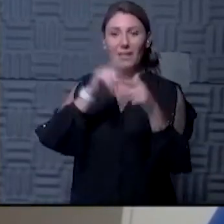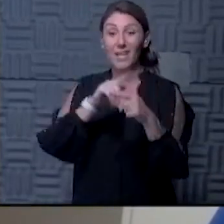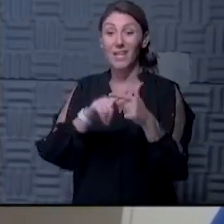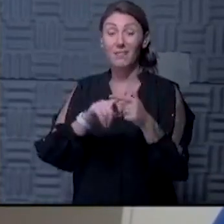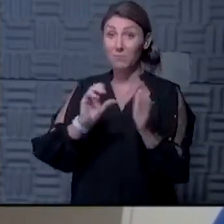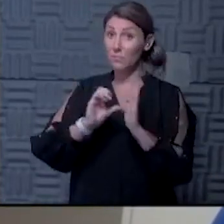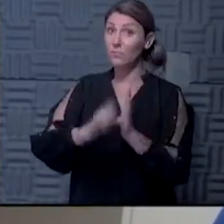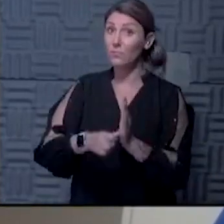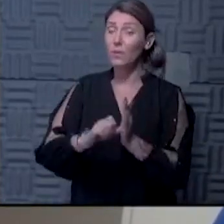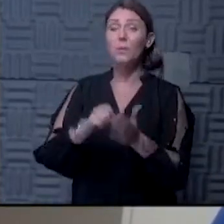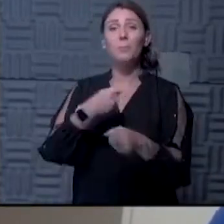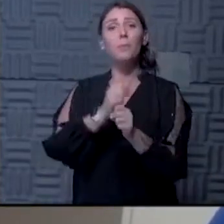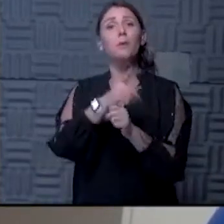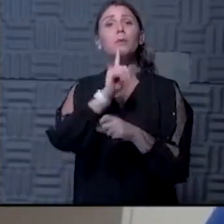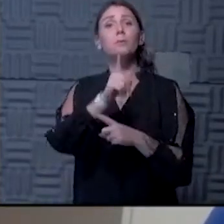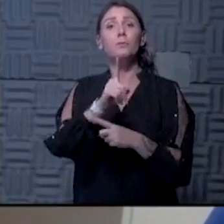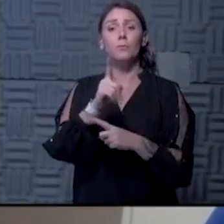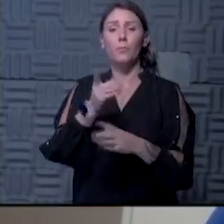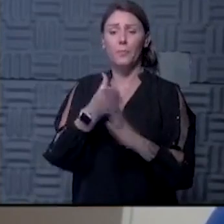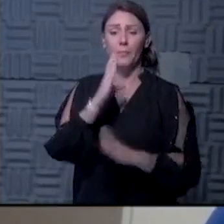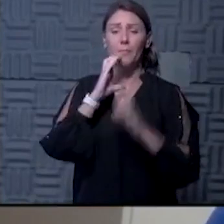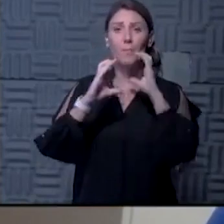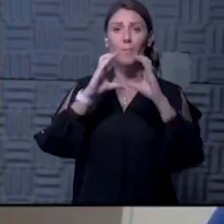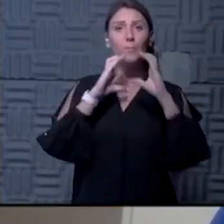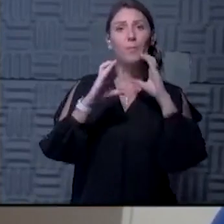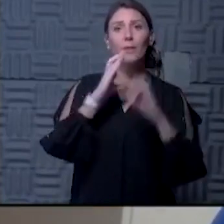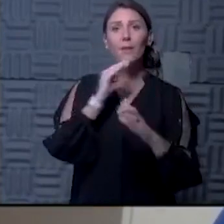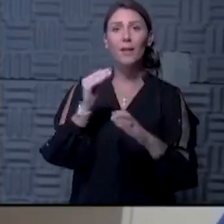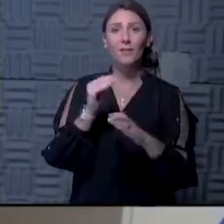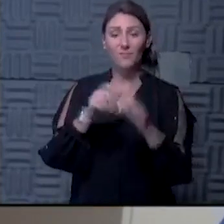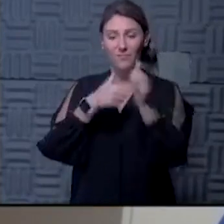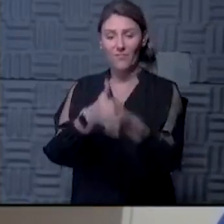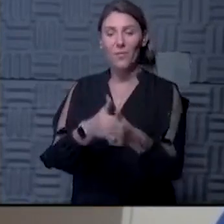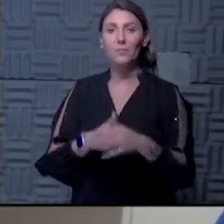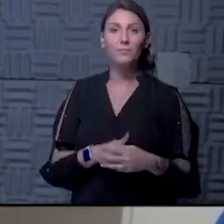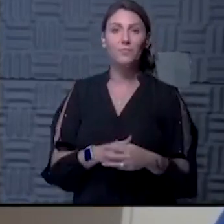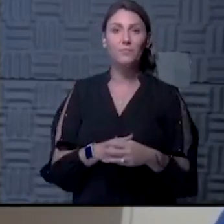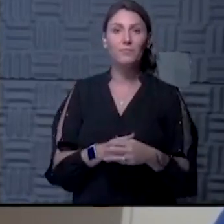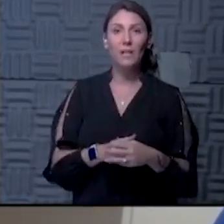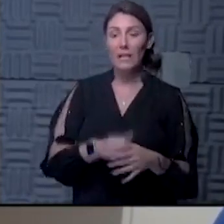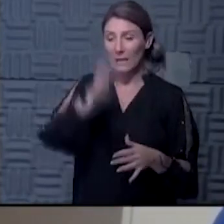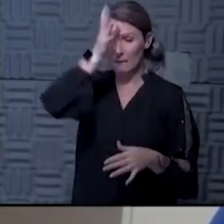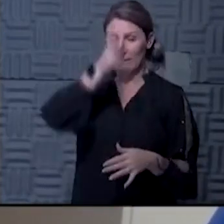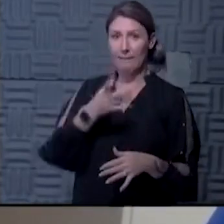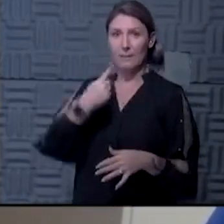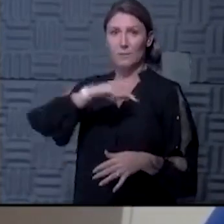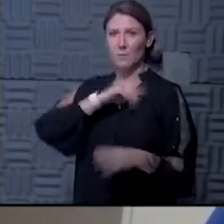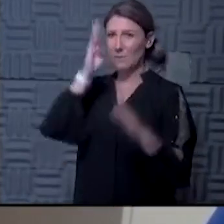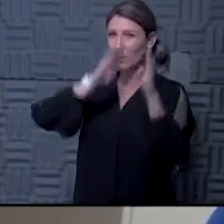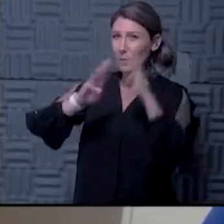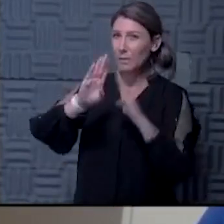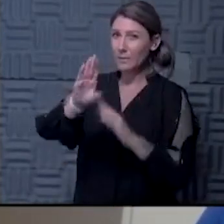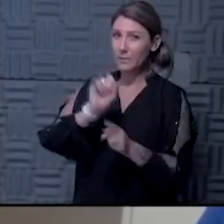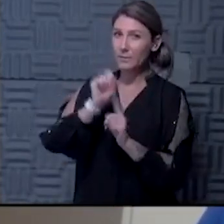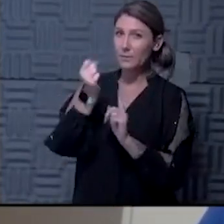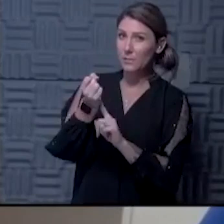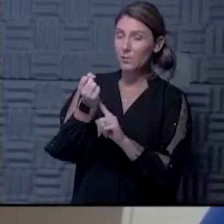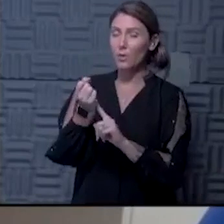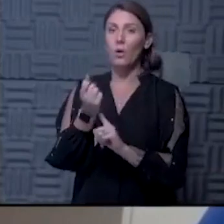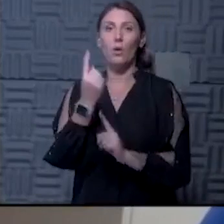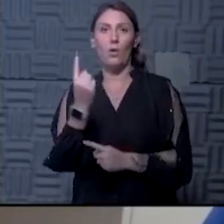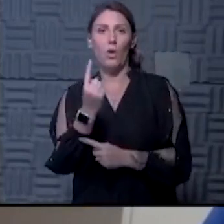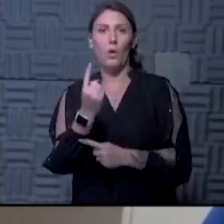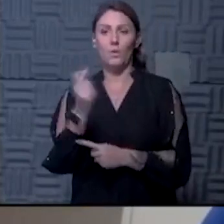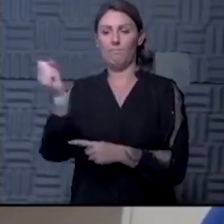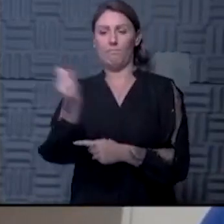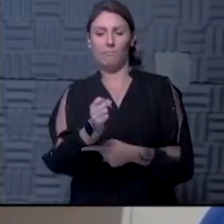that expectation through our communication to make sure that they're on track. Guys that we're worried about where their situation is, we're always making sure that we're